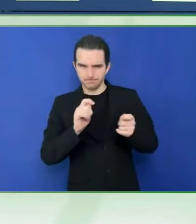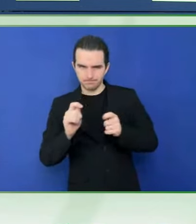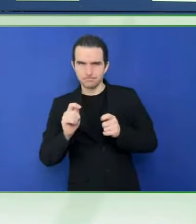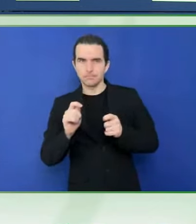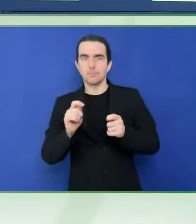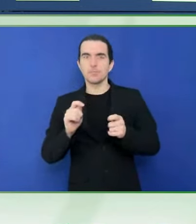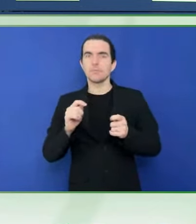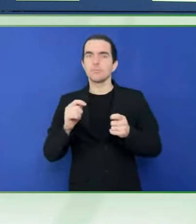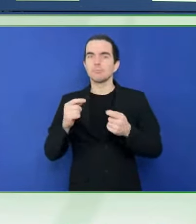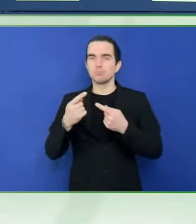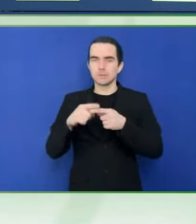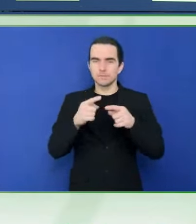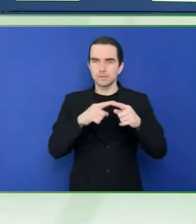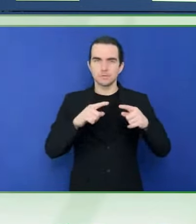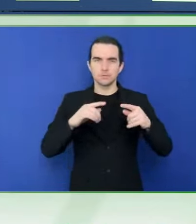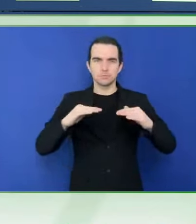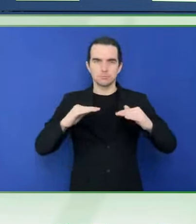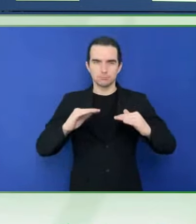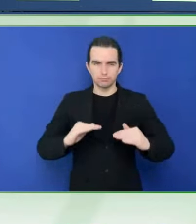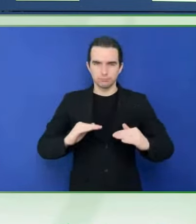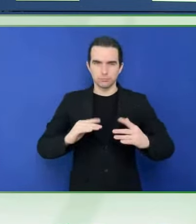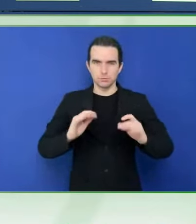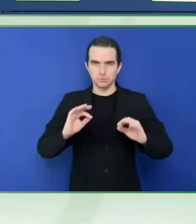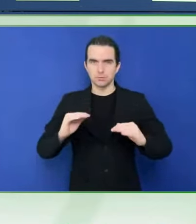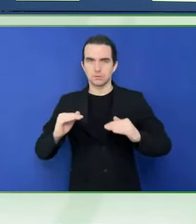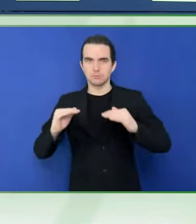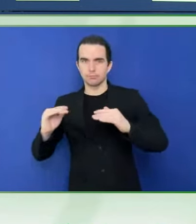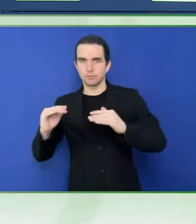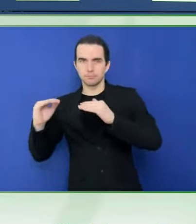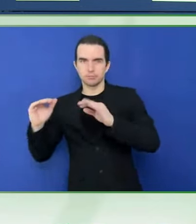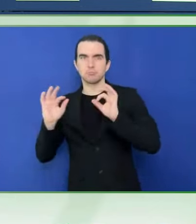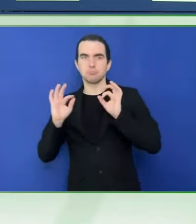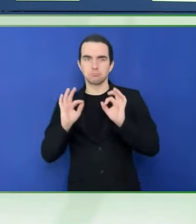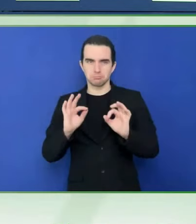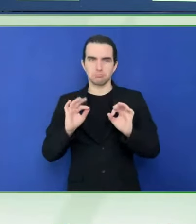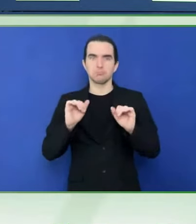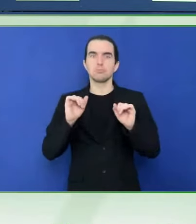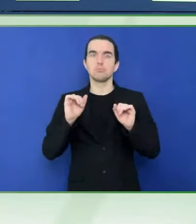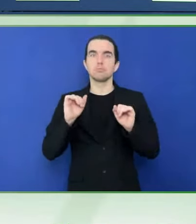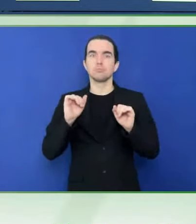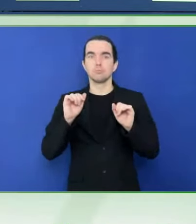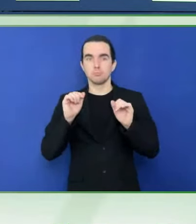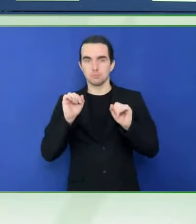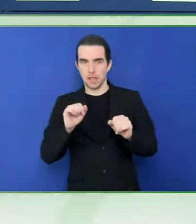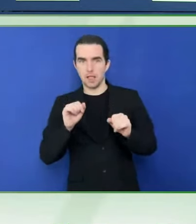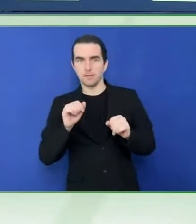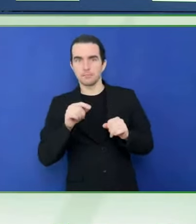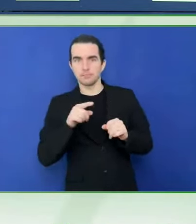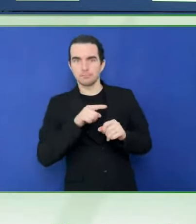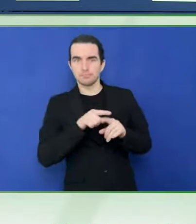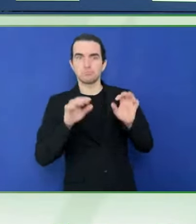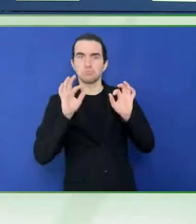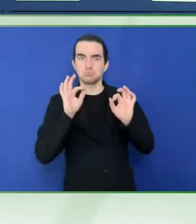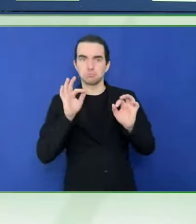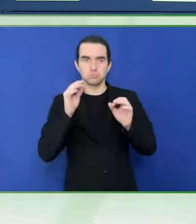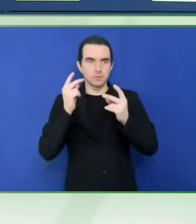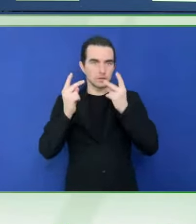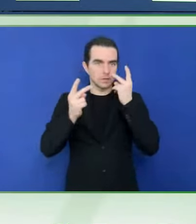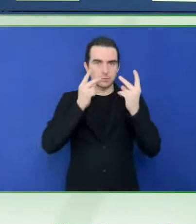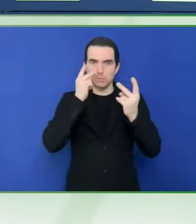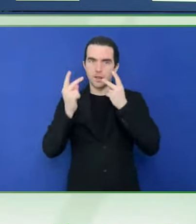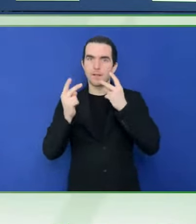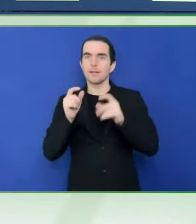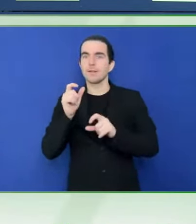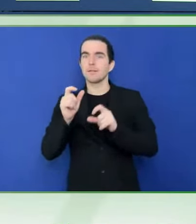the platform, the ramps have to have this level of